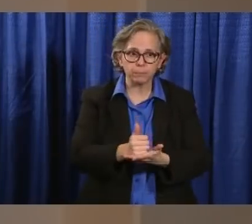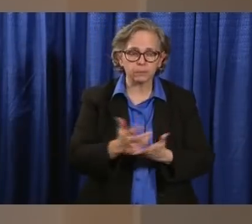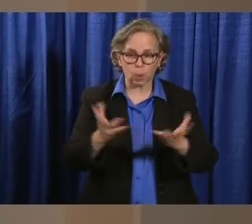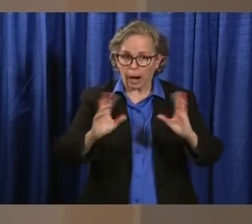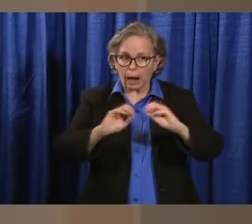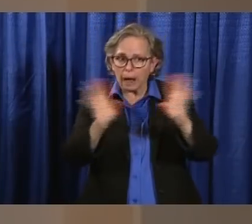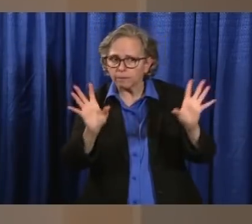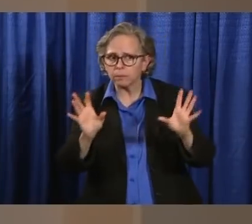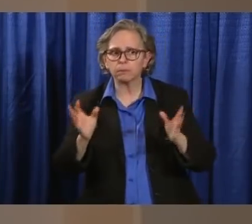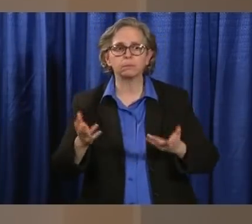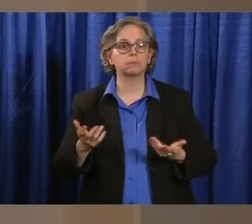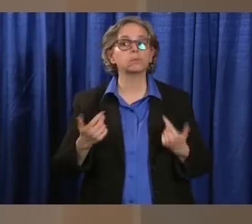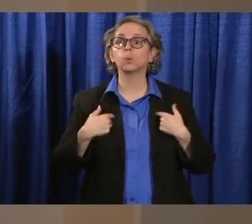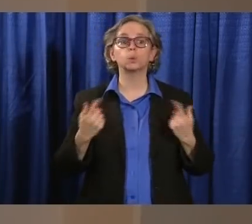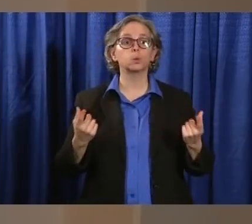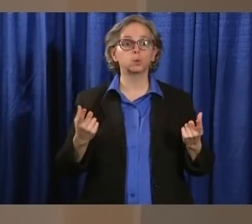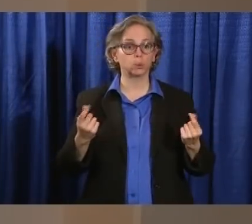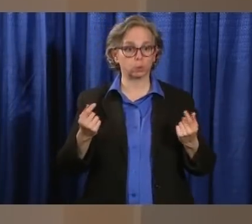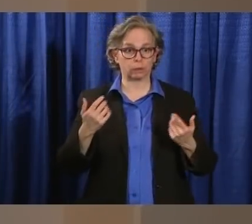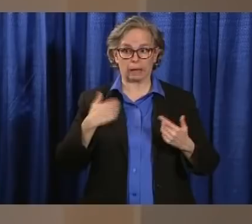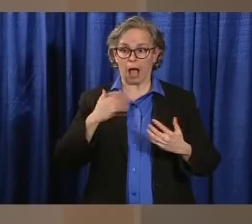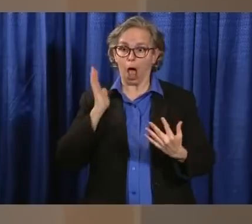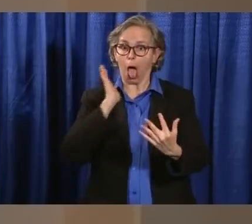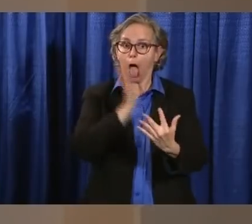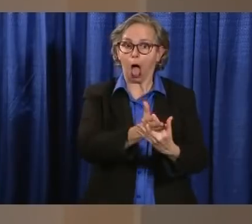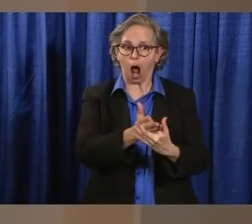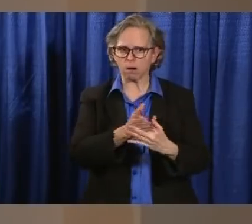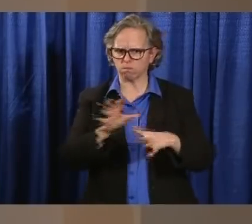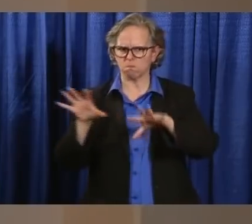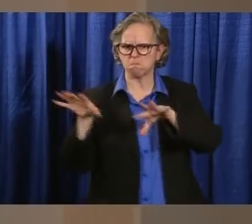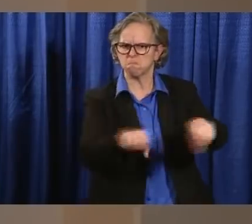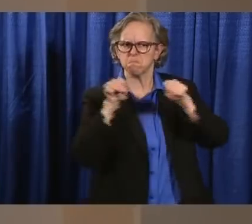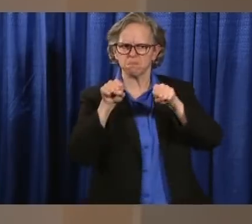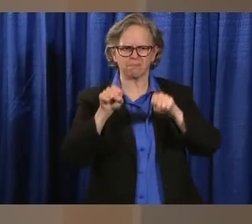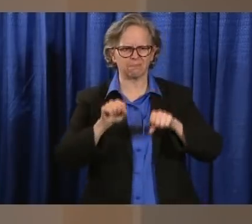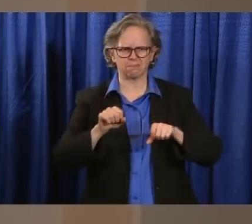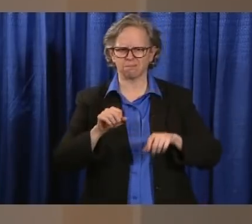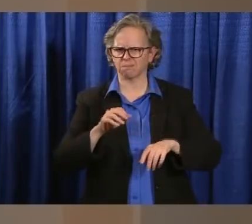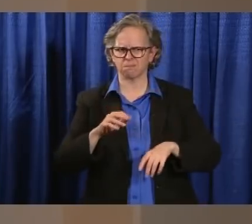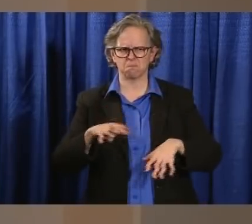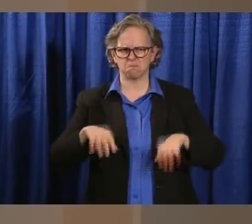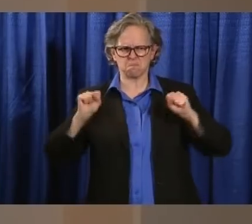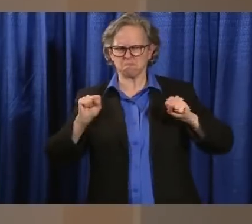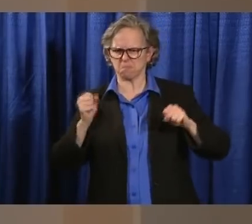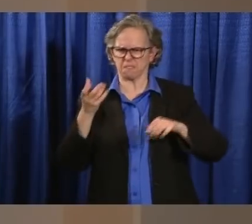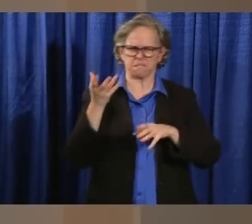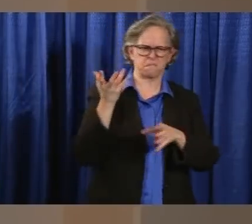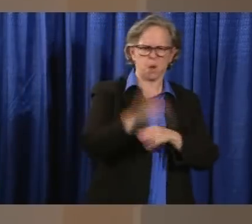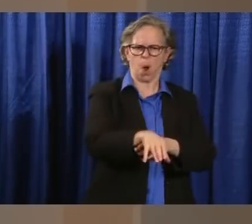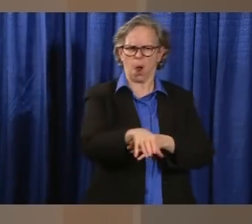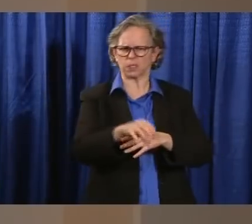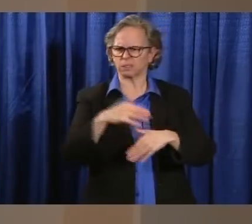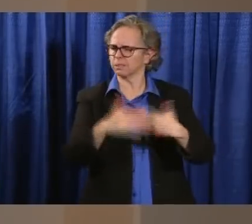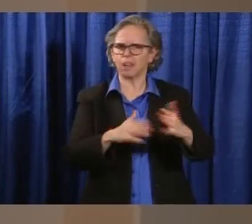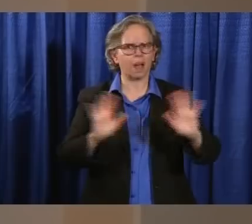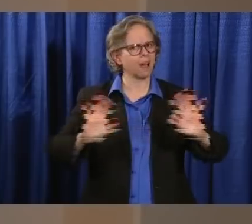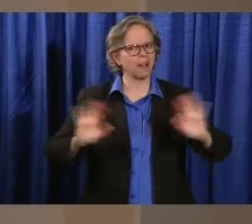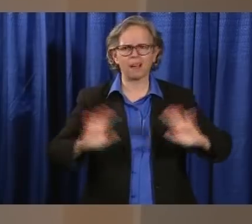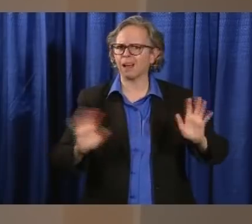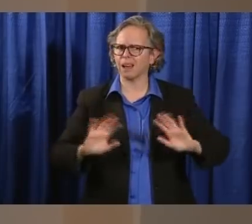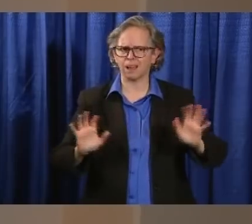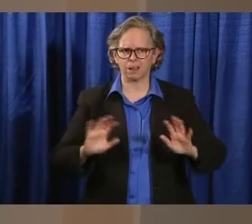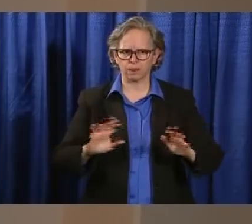to intervene, nudge ourselves into the process. We were frankly feeling like we